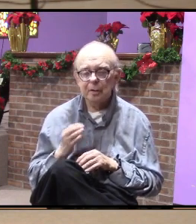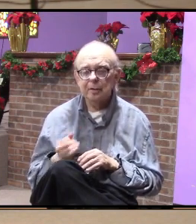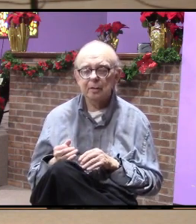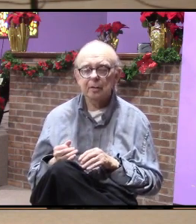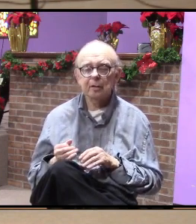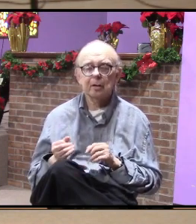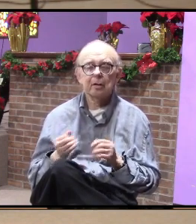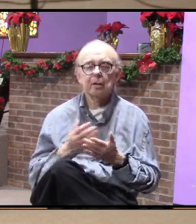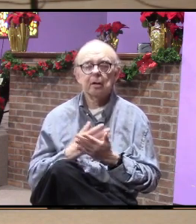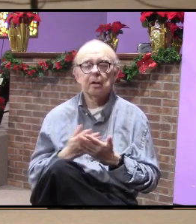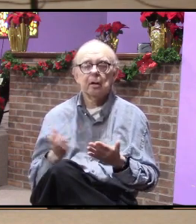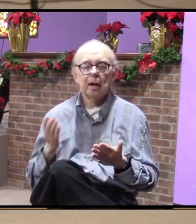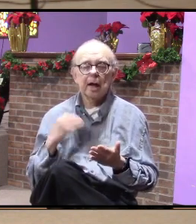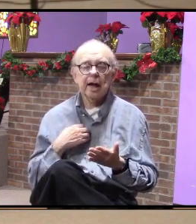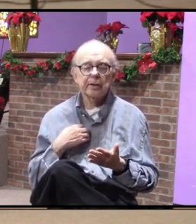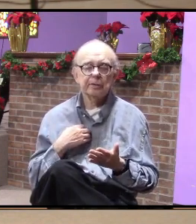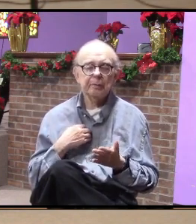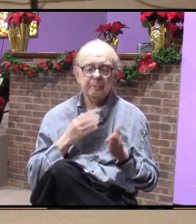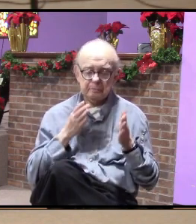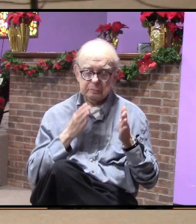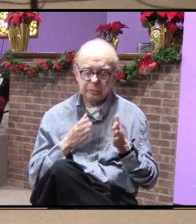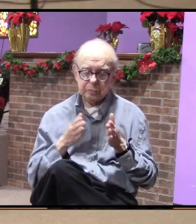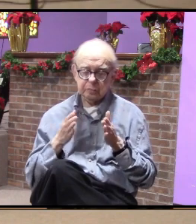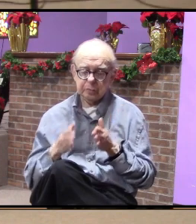Because everything has to be in order.